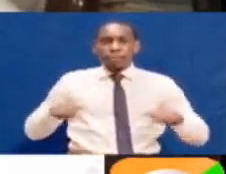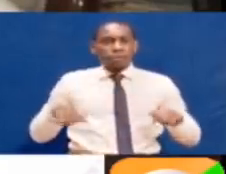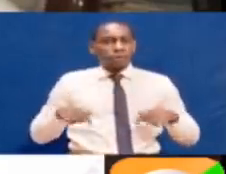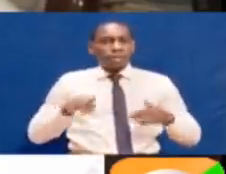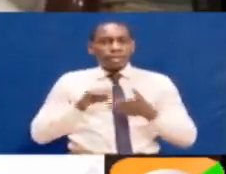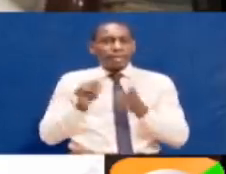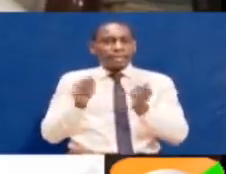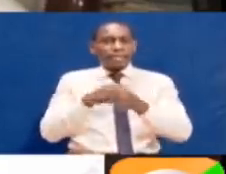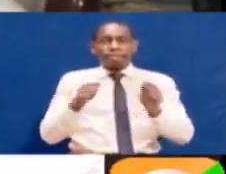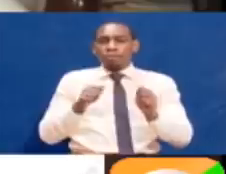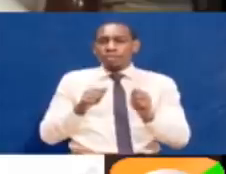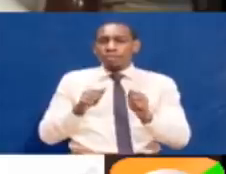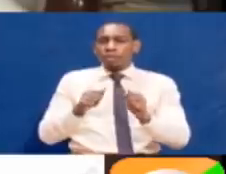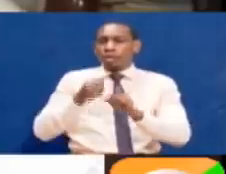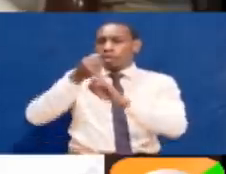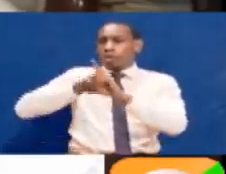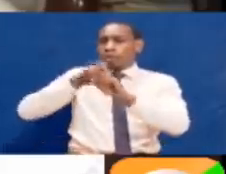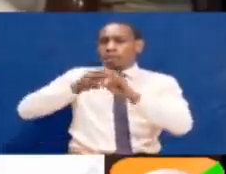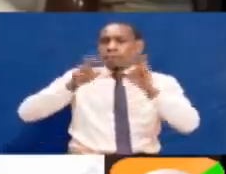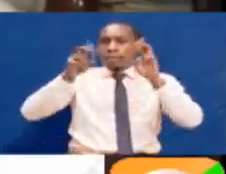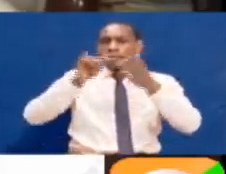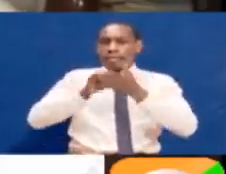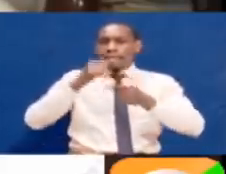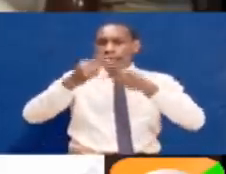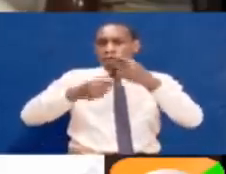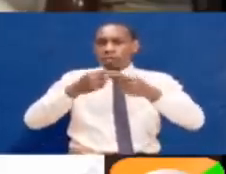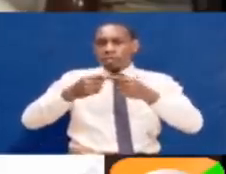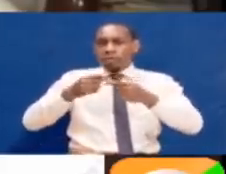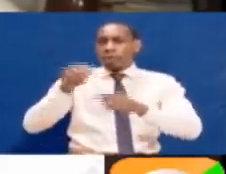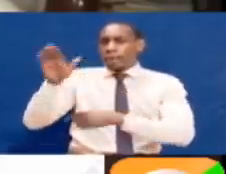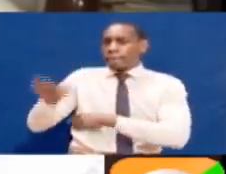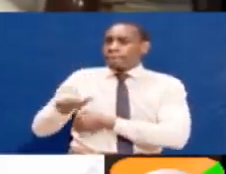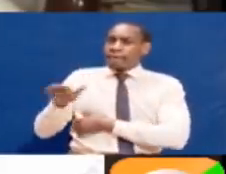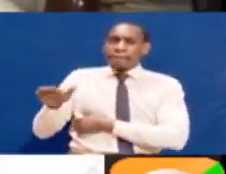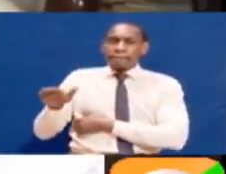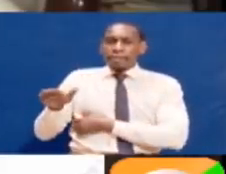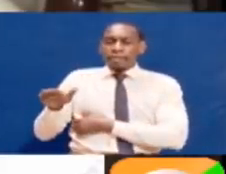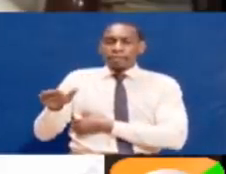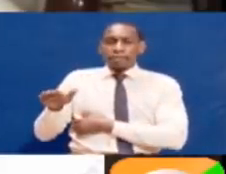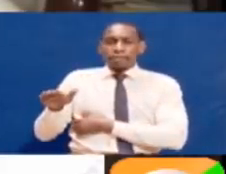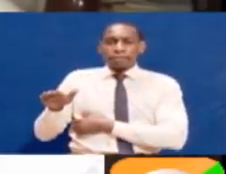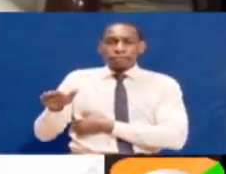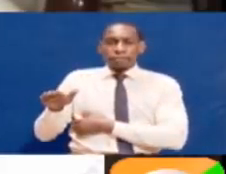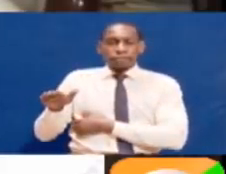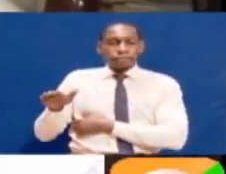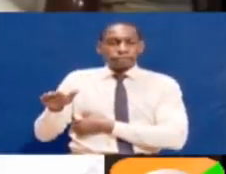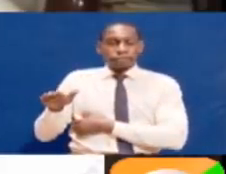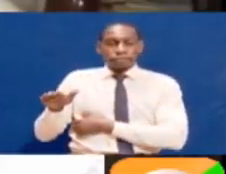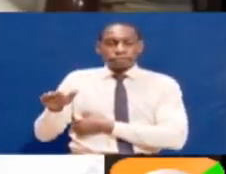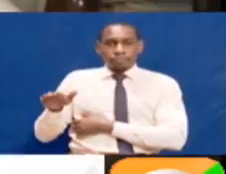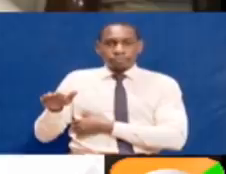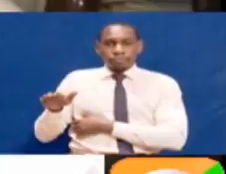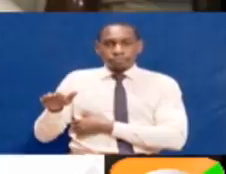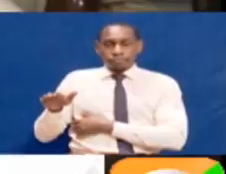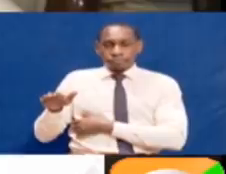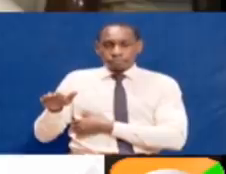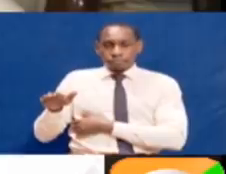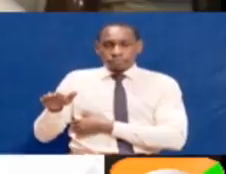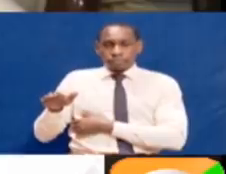intimidated that they cannot speak about the issues that are taking place about parliament, the strength of